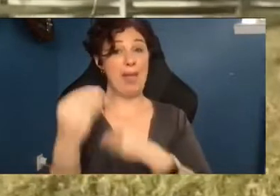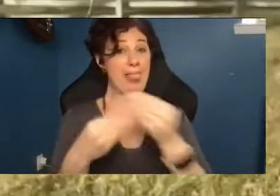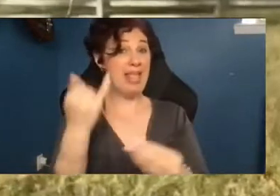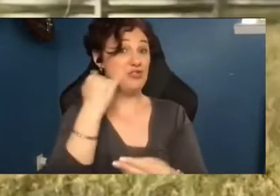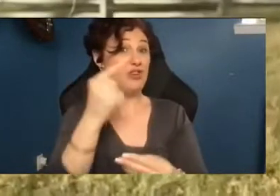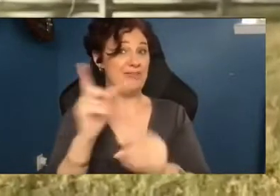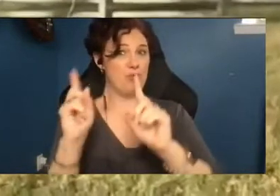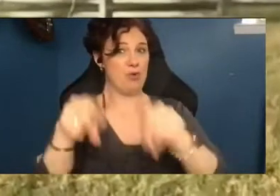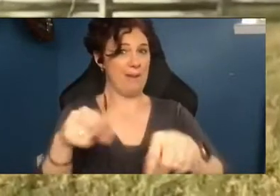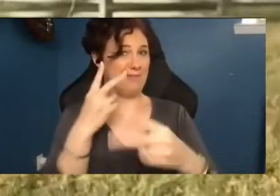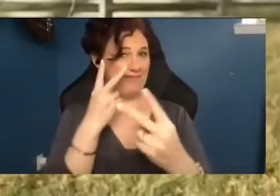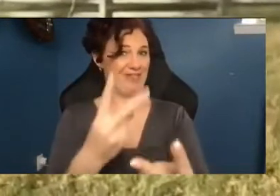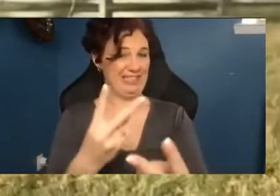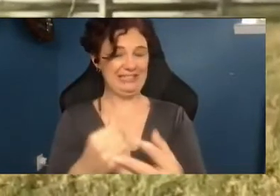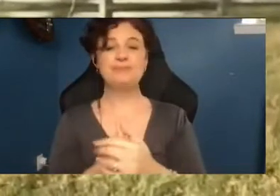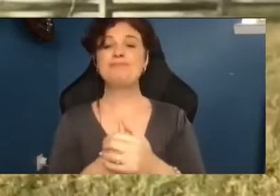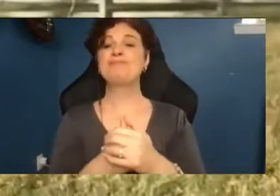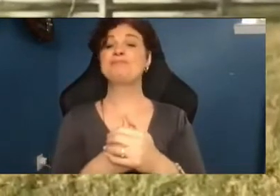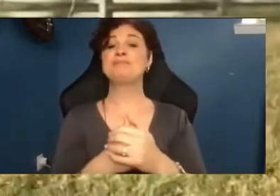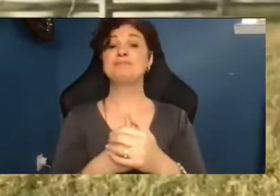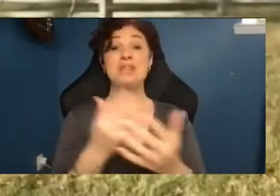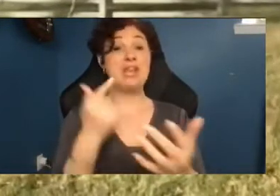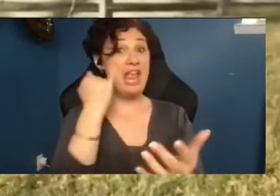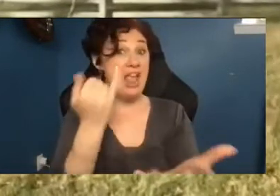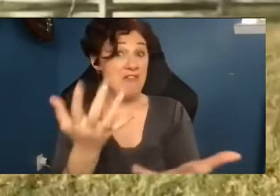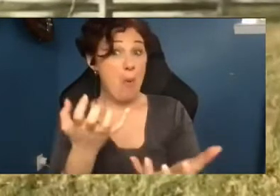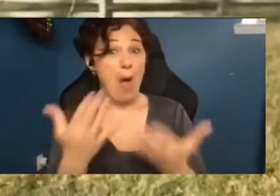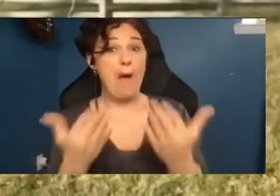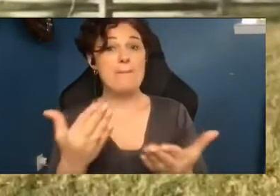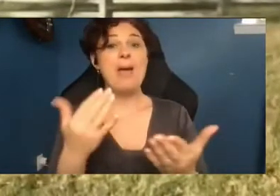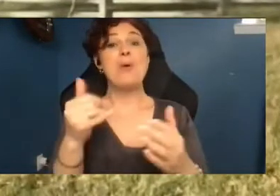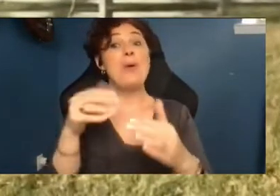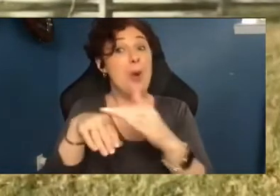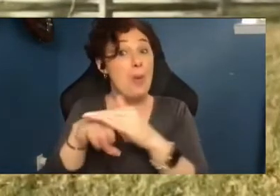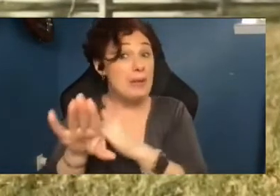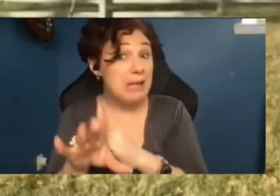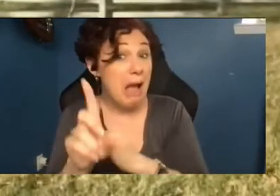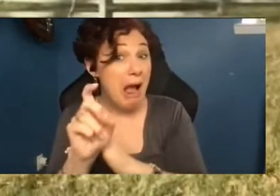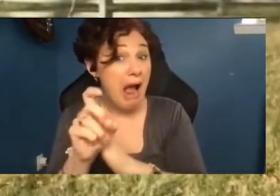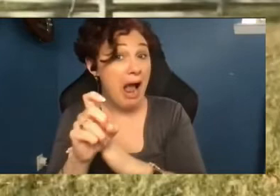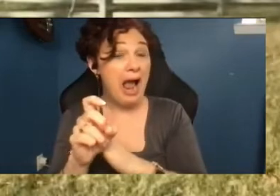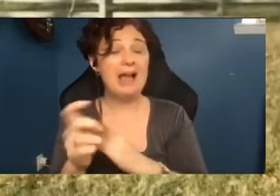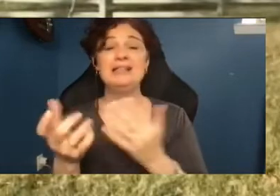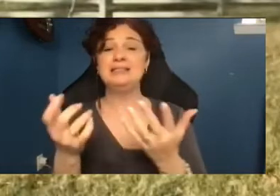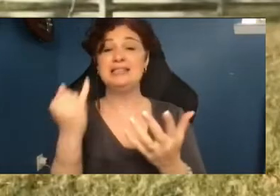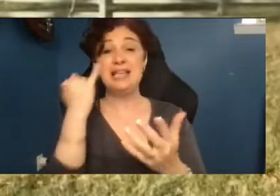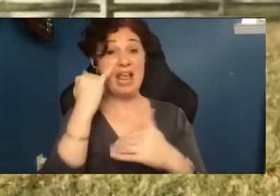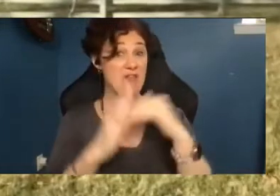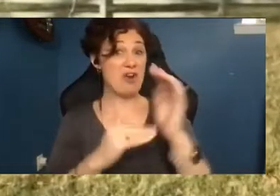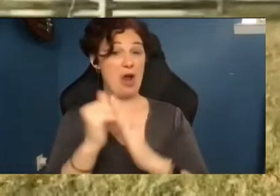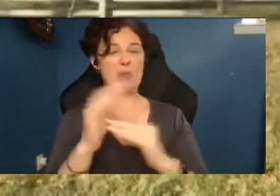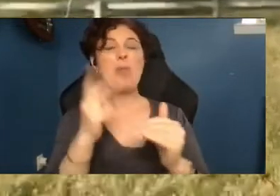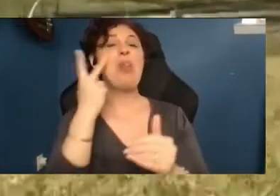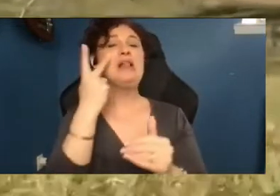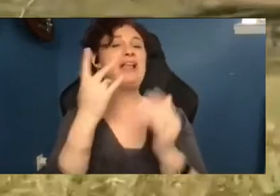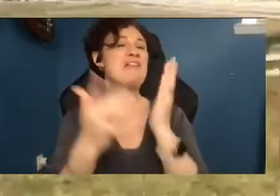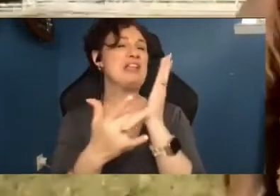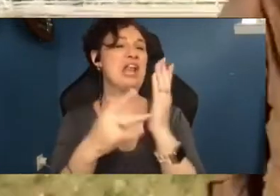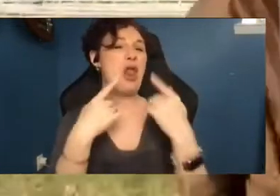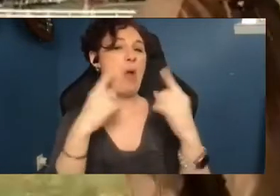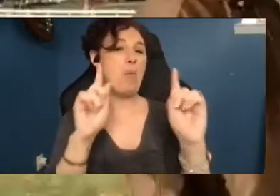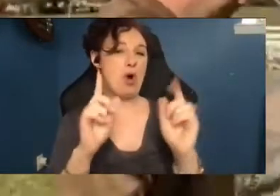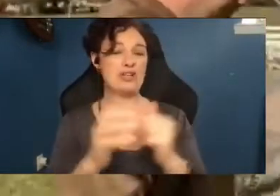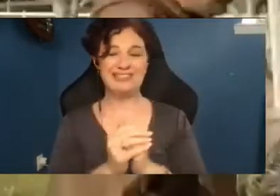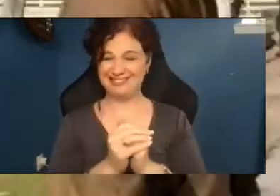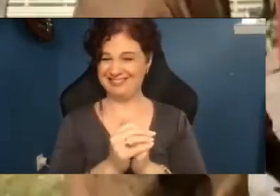get a chance to visit us. In fact, if you'd like, maybe we could try stepping inside. Let's feel comfortable doing it. Let's see if the technology will allow